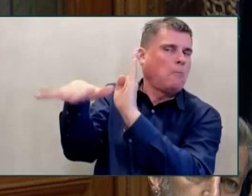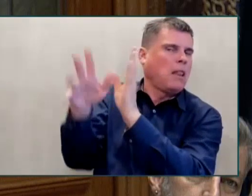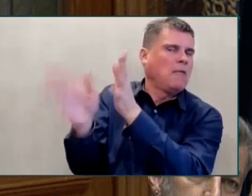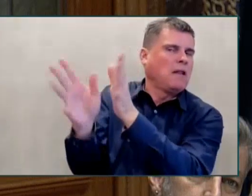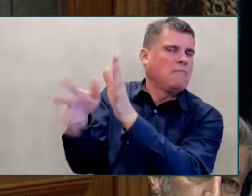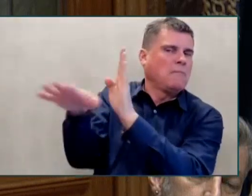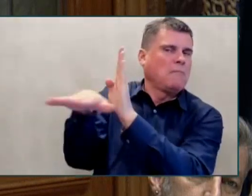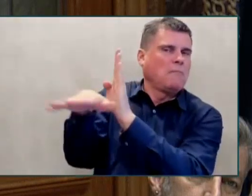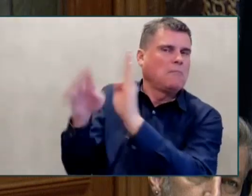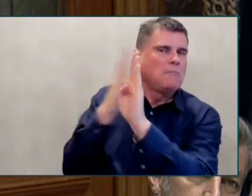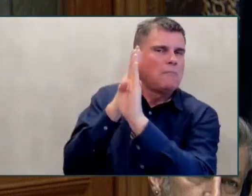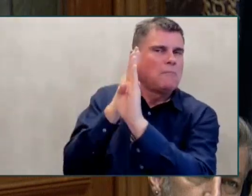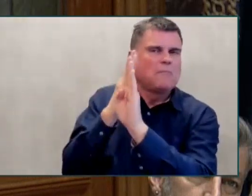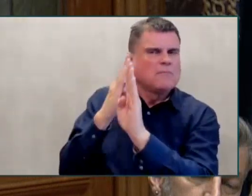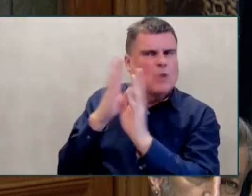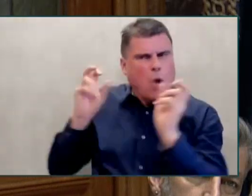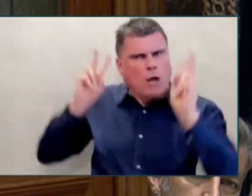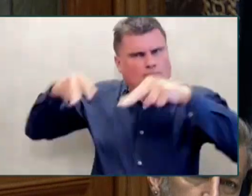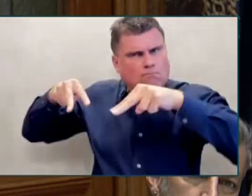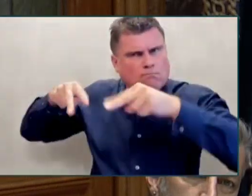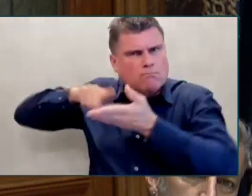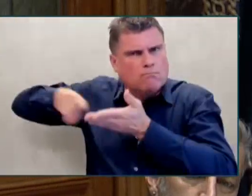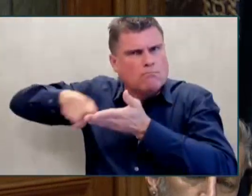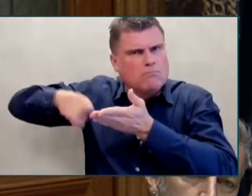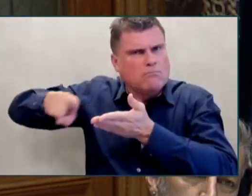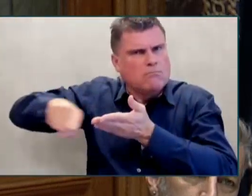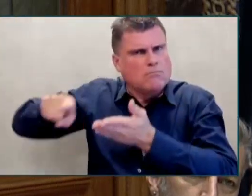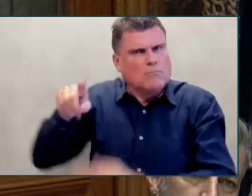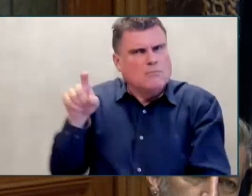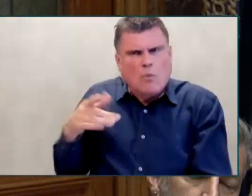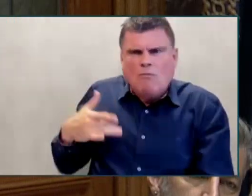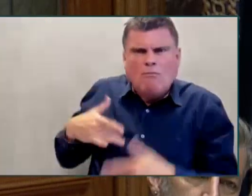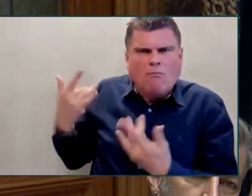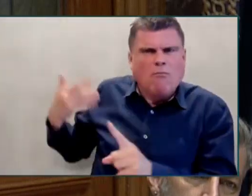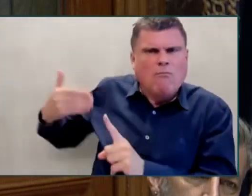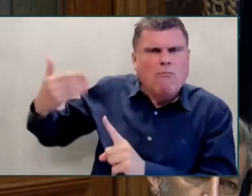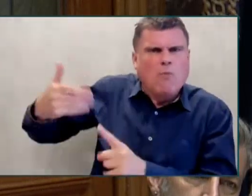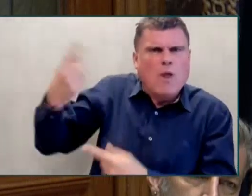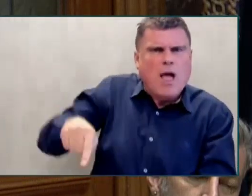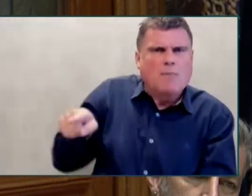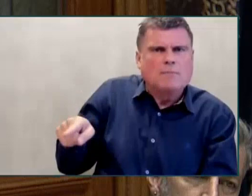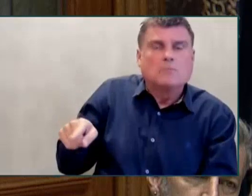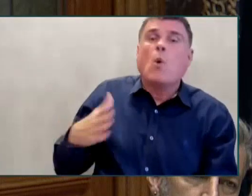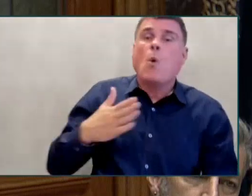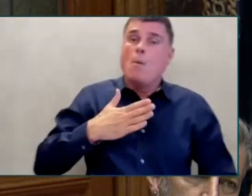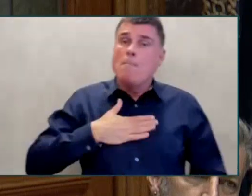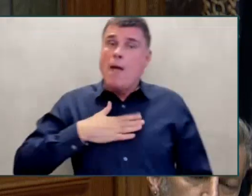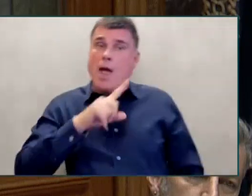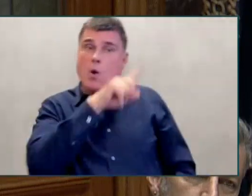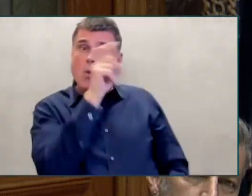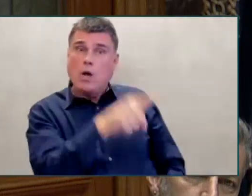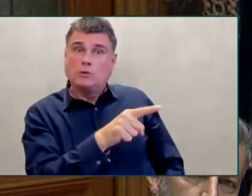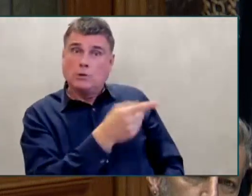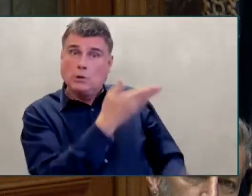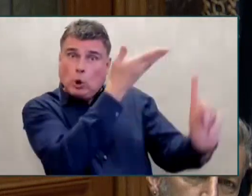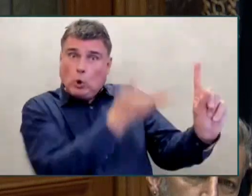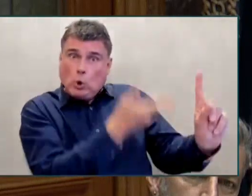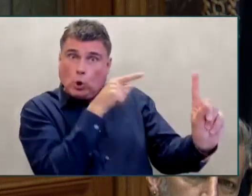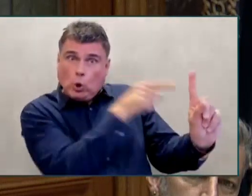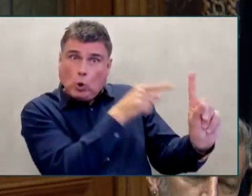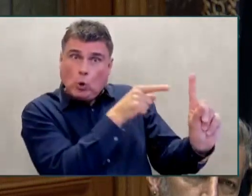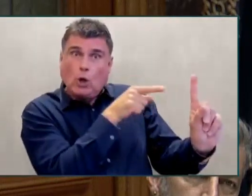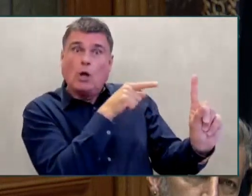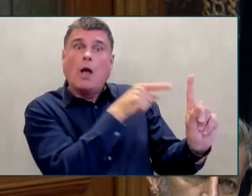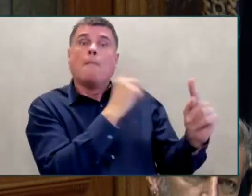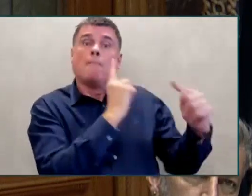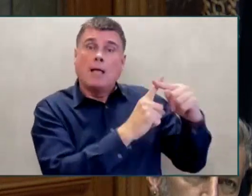to the former Minister of Energy and Mines and the current Minister of Forests. Did the former Premier have